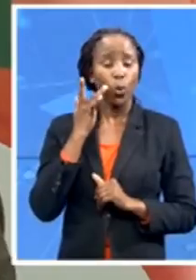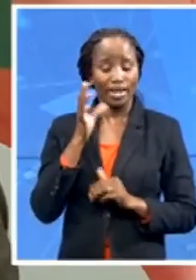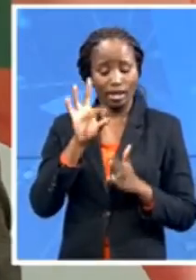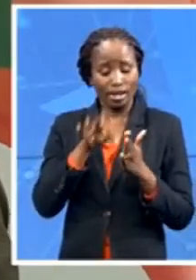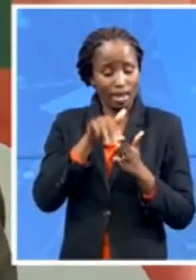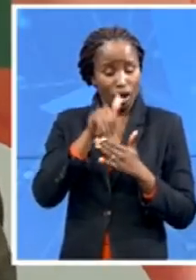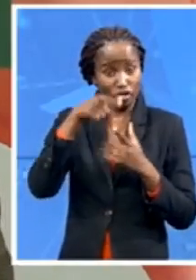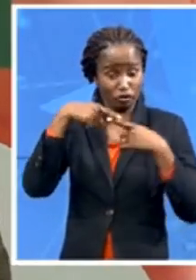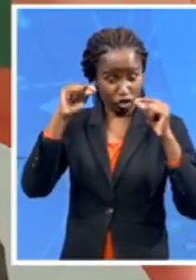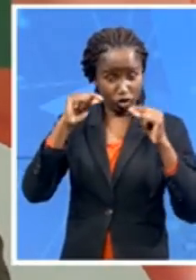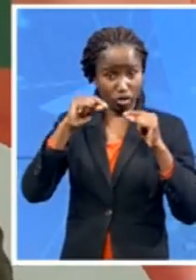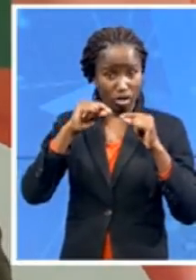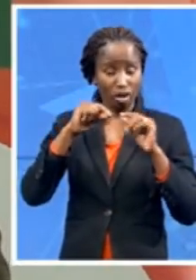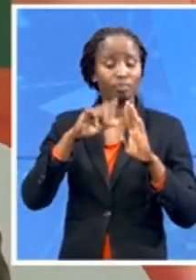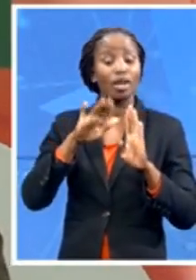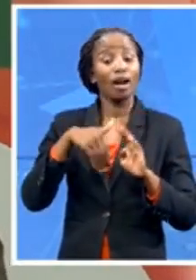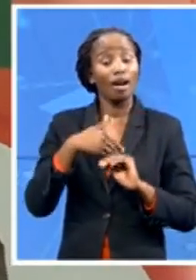Zonge I political parties.